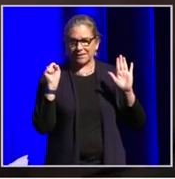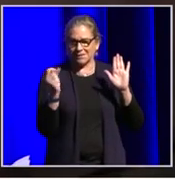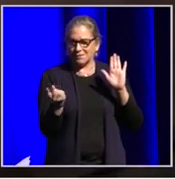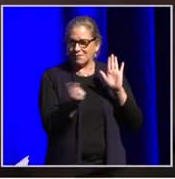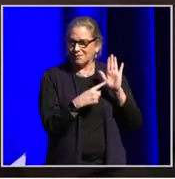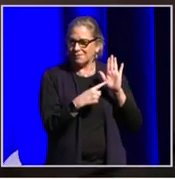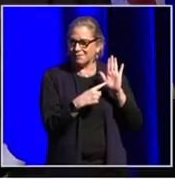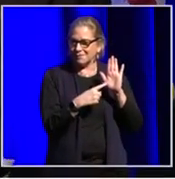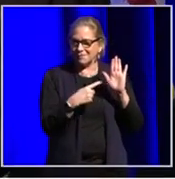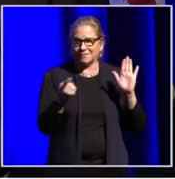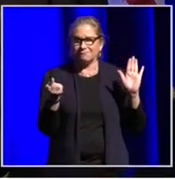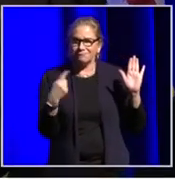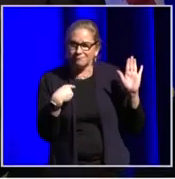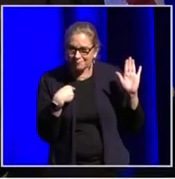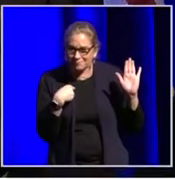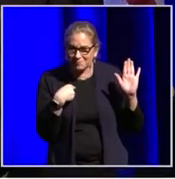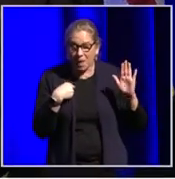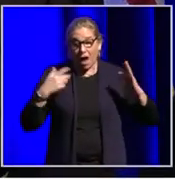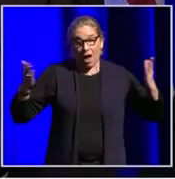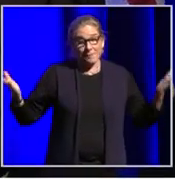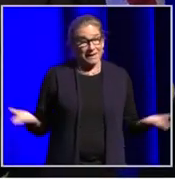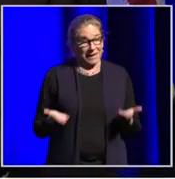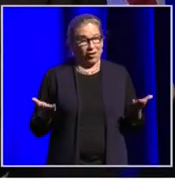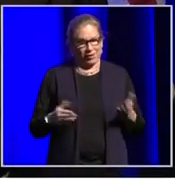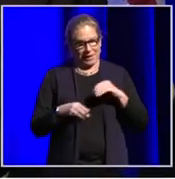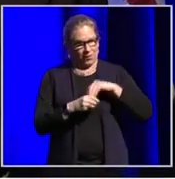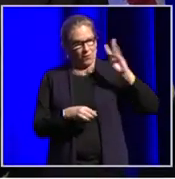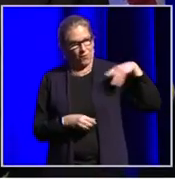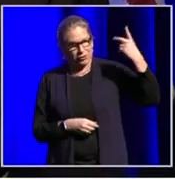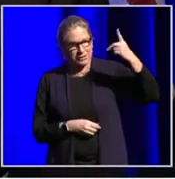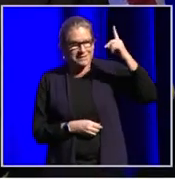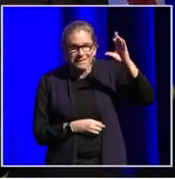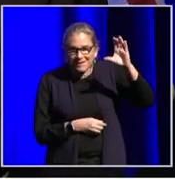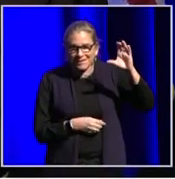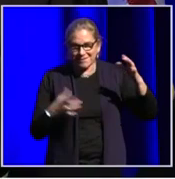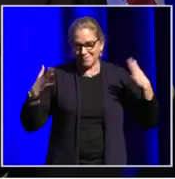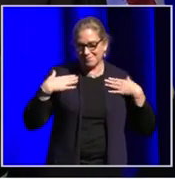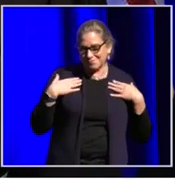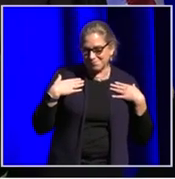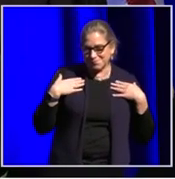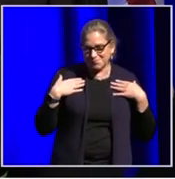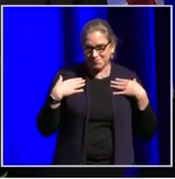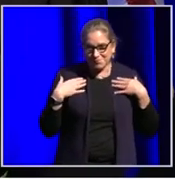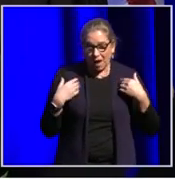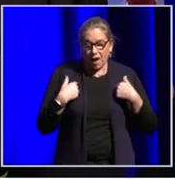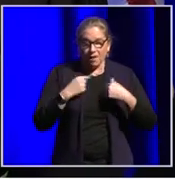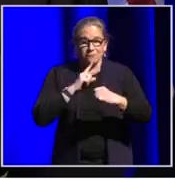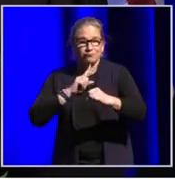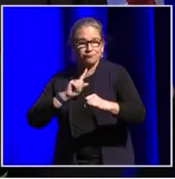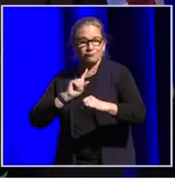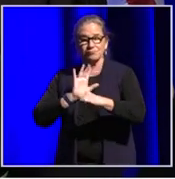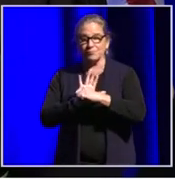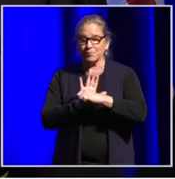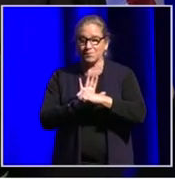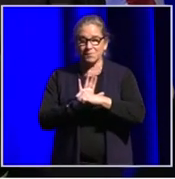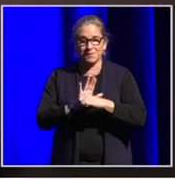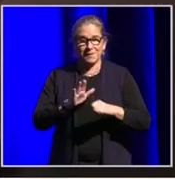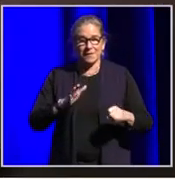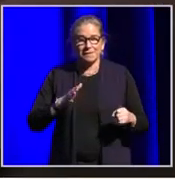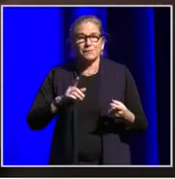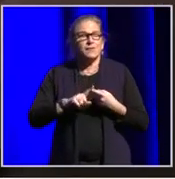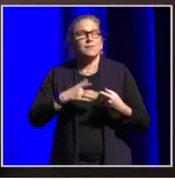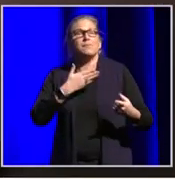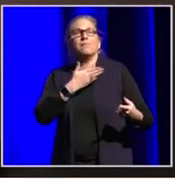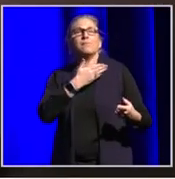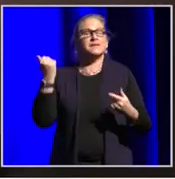America. And of the District of Columbia. And of the District of Columbia. And will. And will. To the best of my ability. To the best